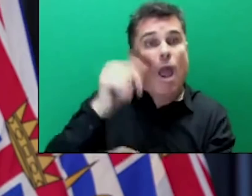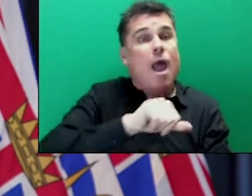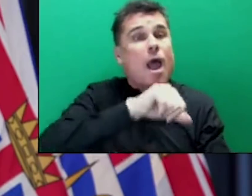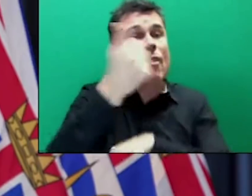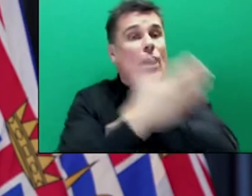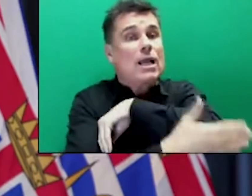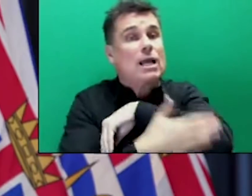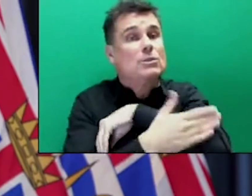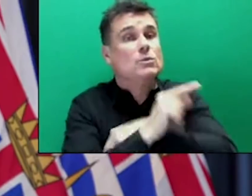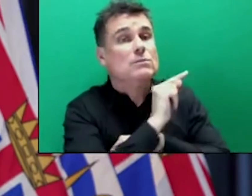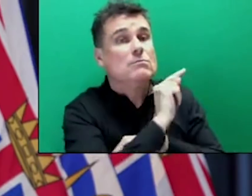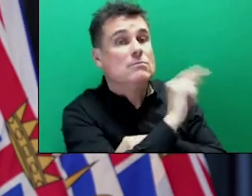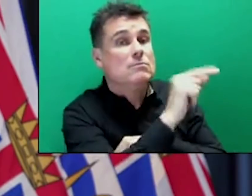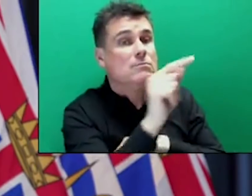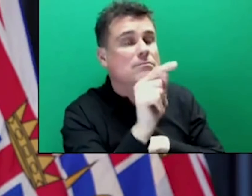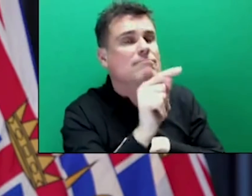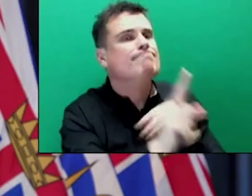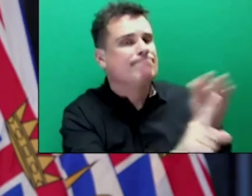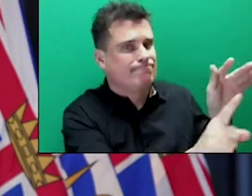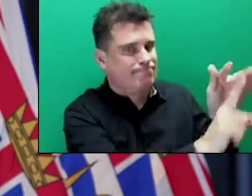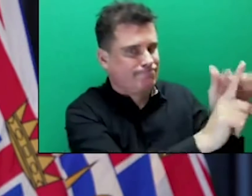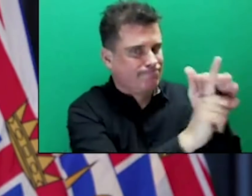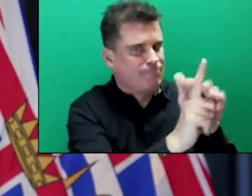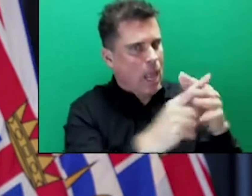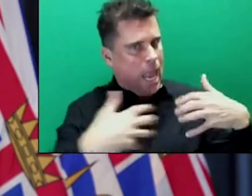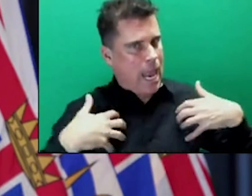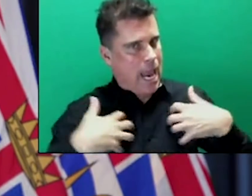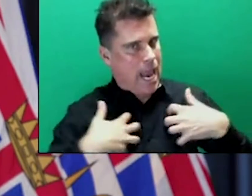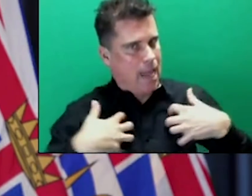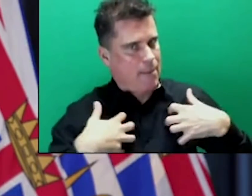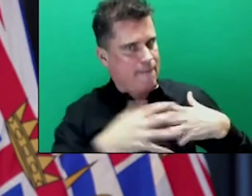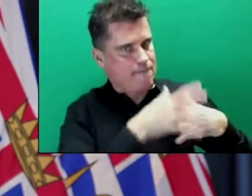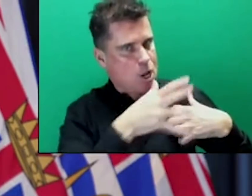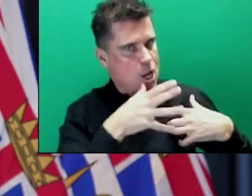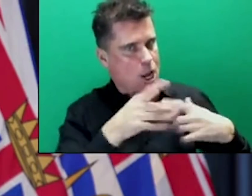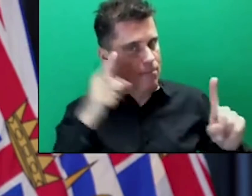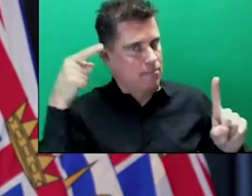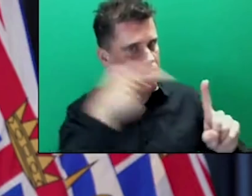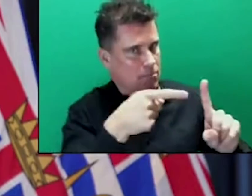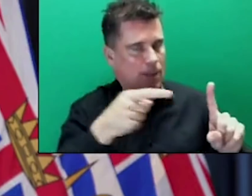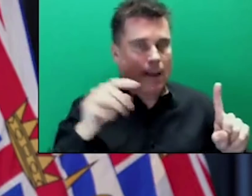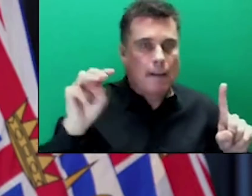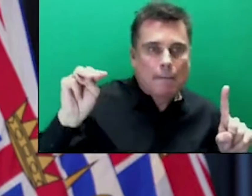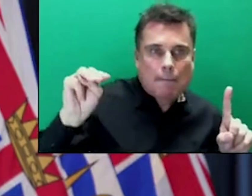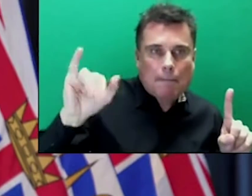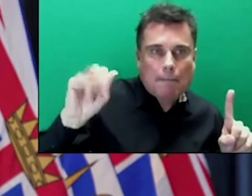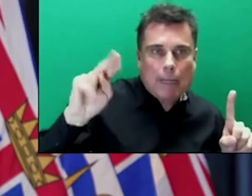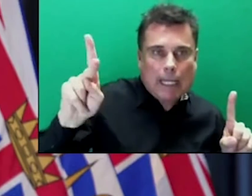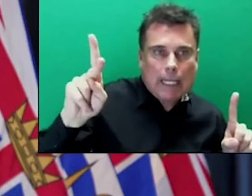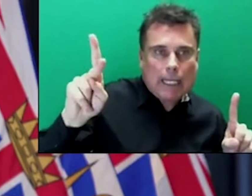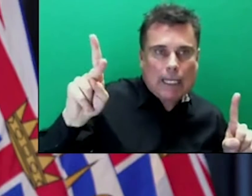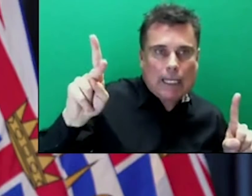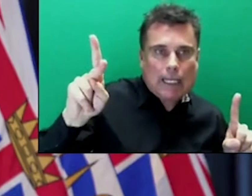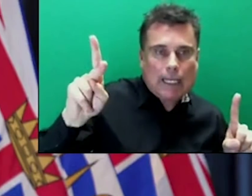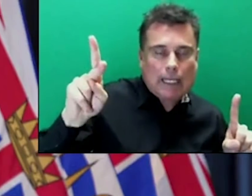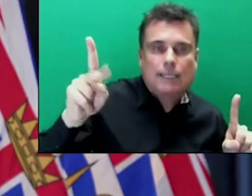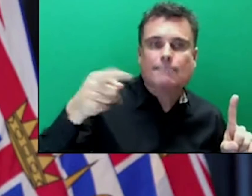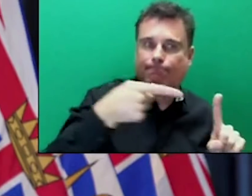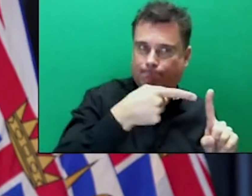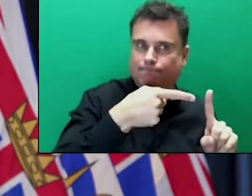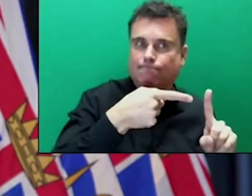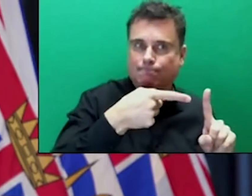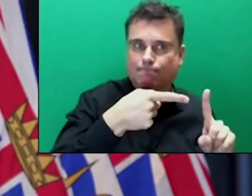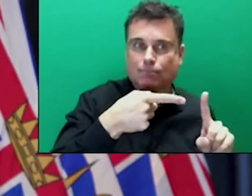been transmission from humans to mink and back, and where we've seen some mutations of virus in some parts of the